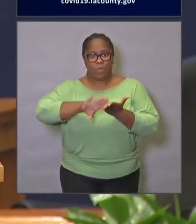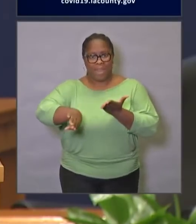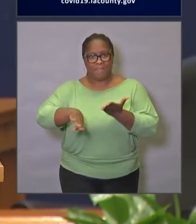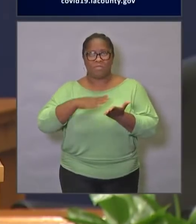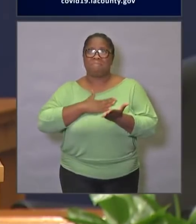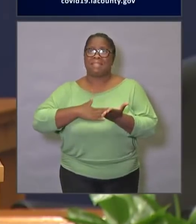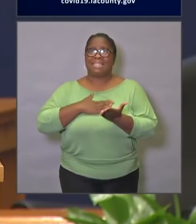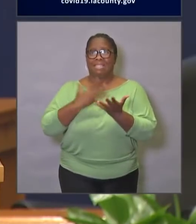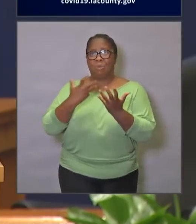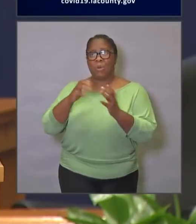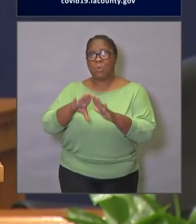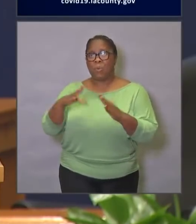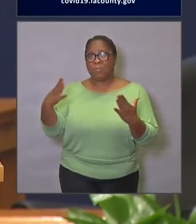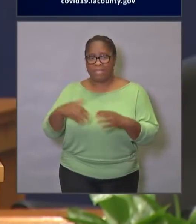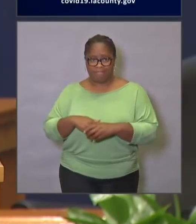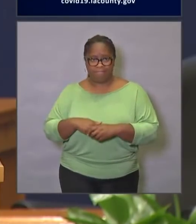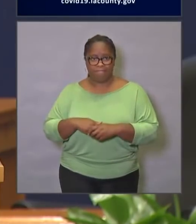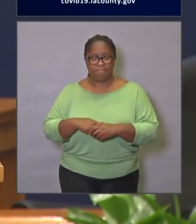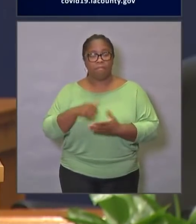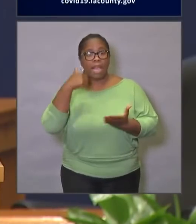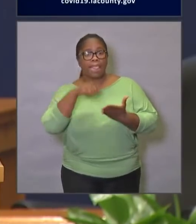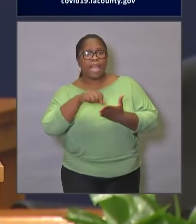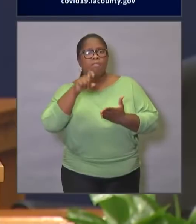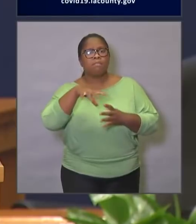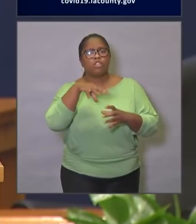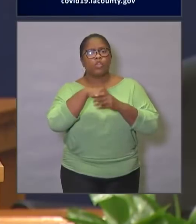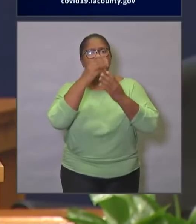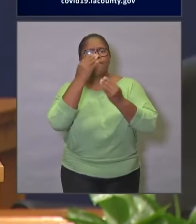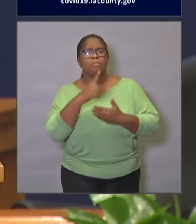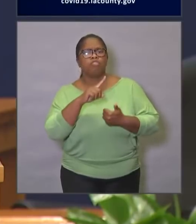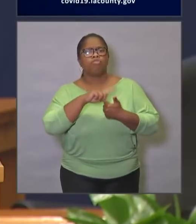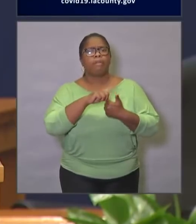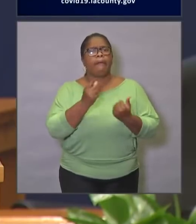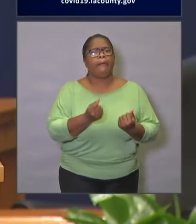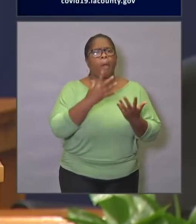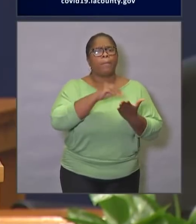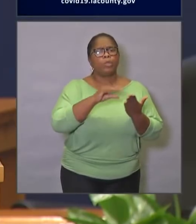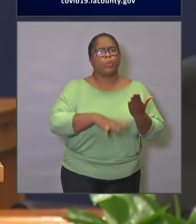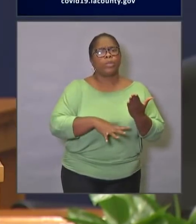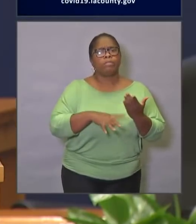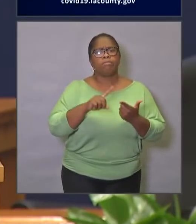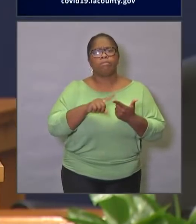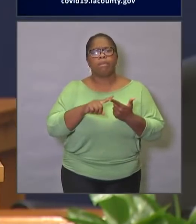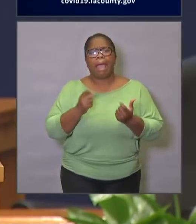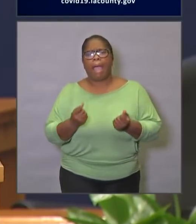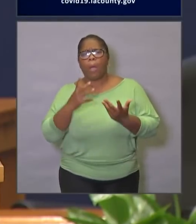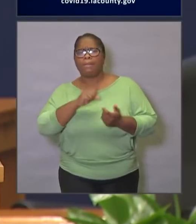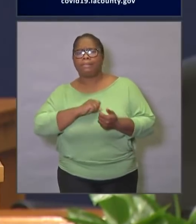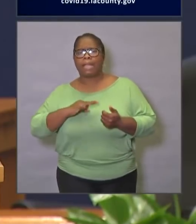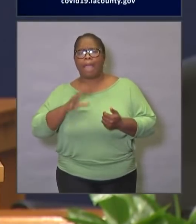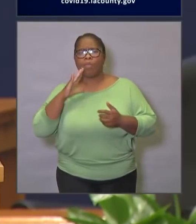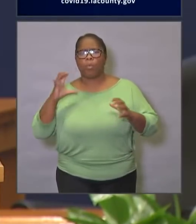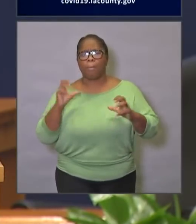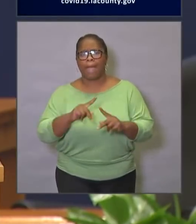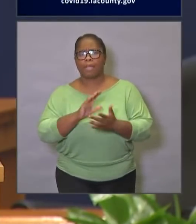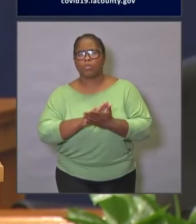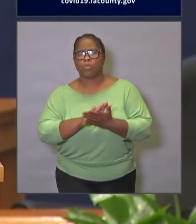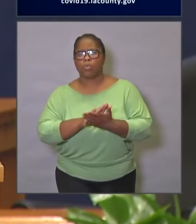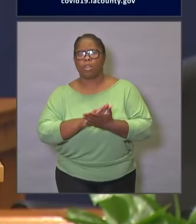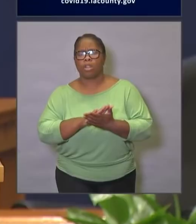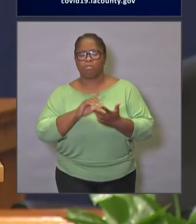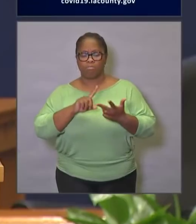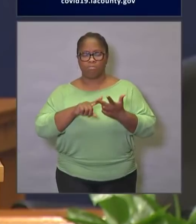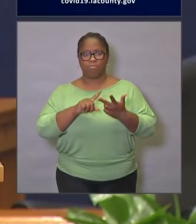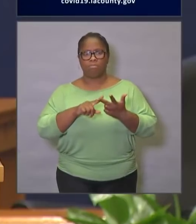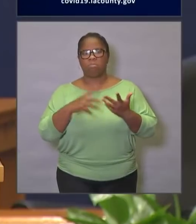must include information about the number of students and the number of staff that would be returning to classrooms, along with the